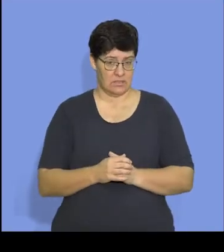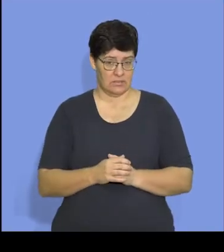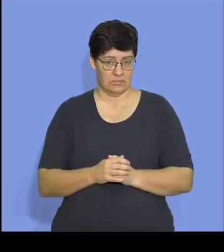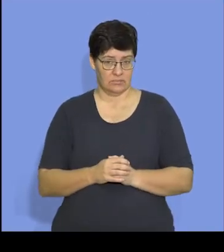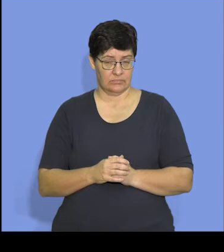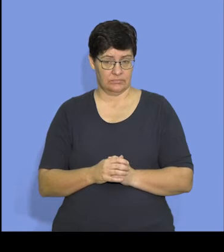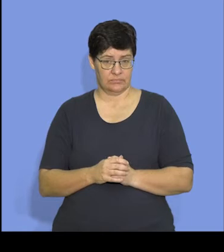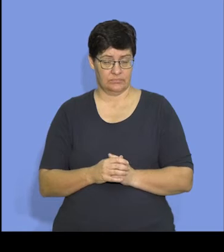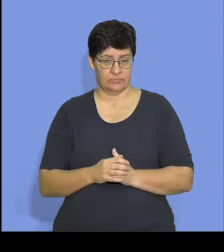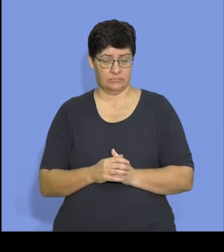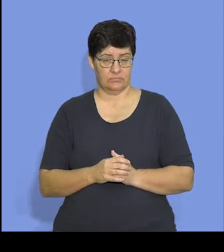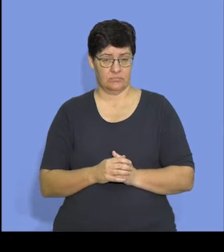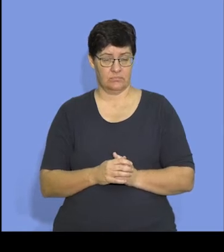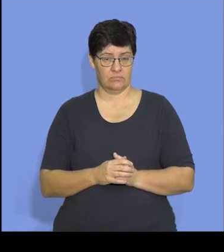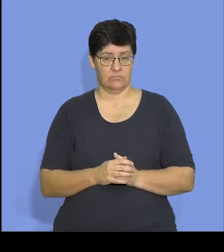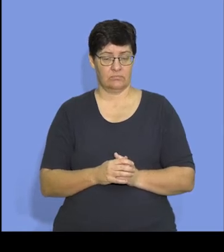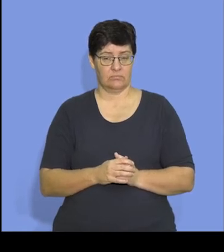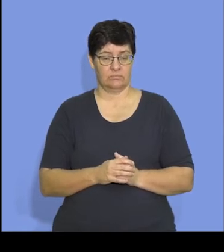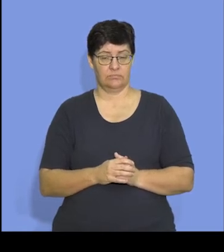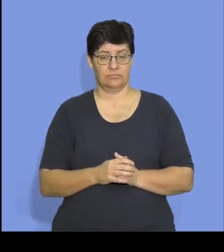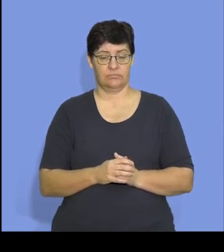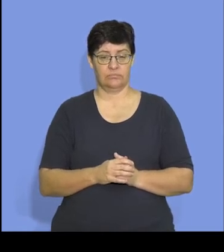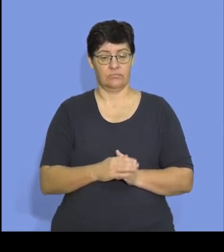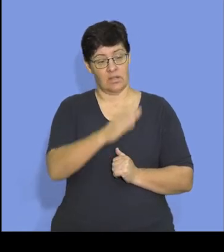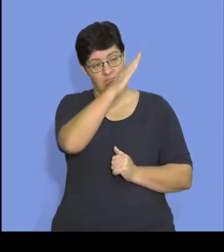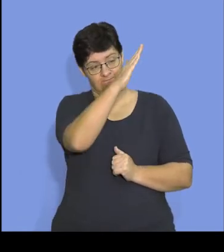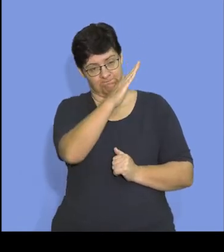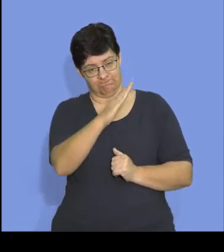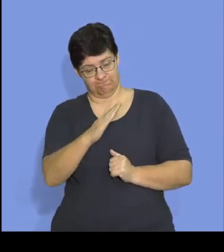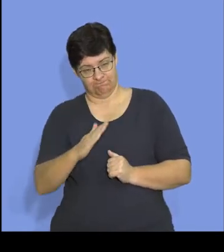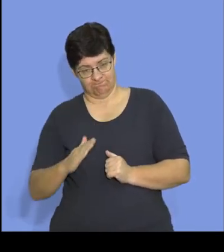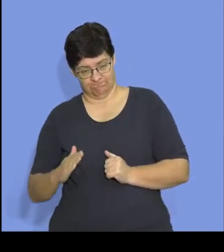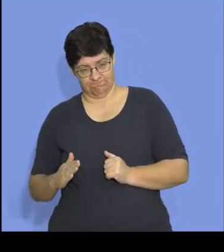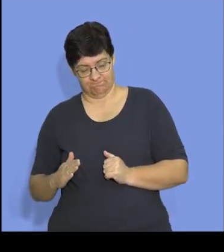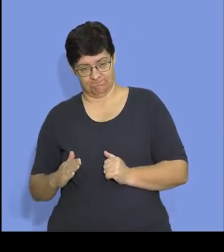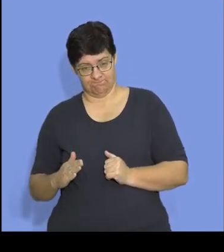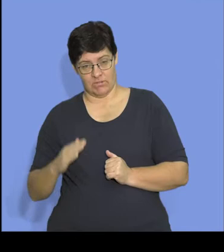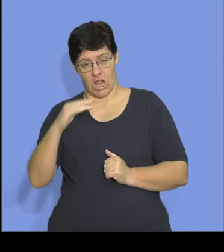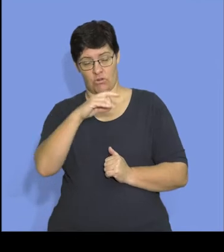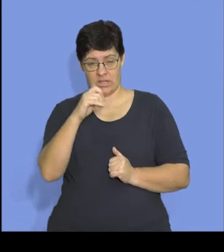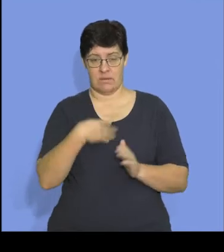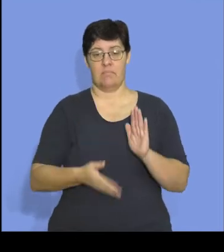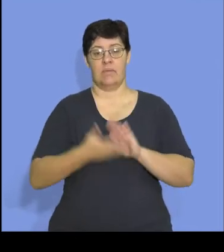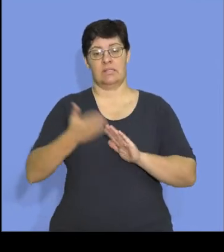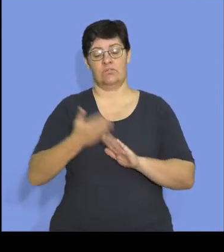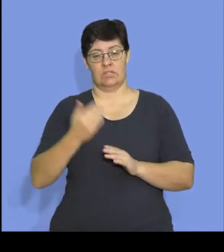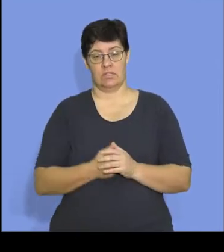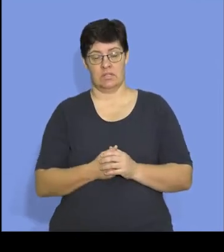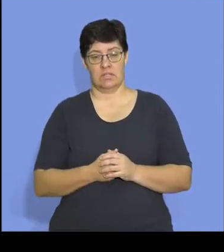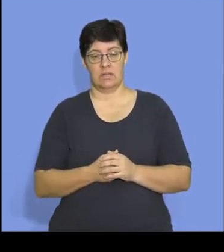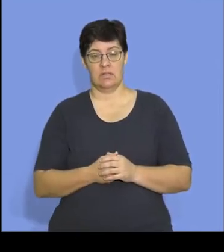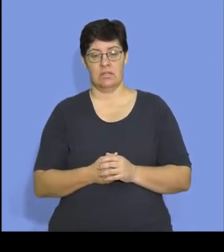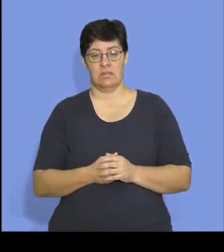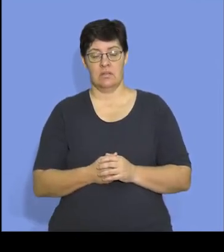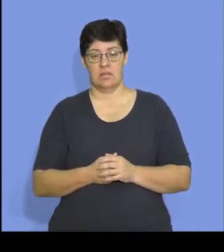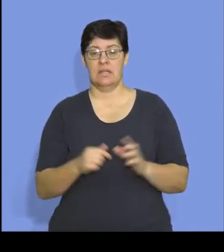because my acceleration is constant. That gradient is my acceleration, and that's the same for